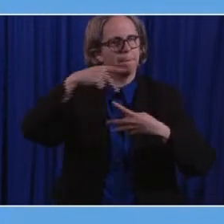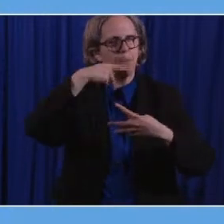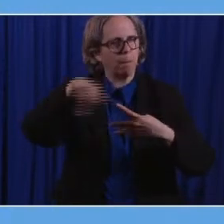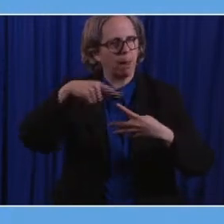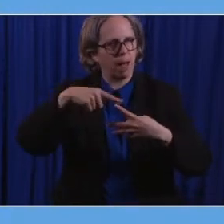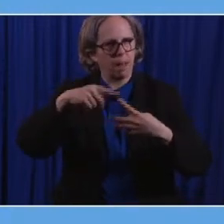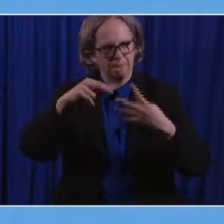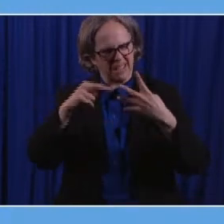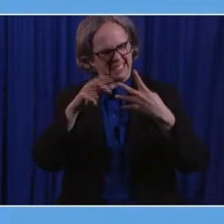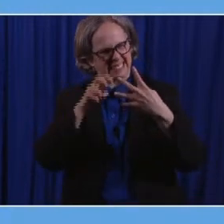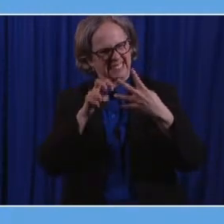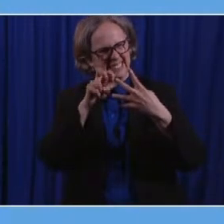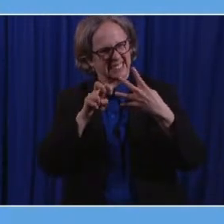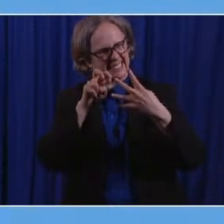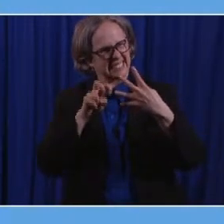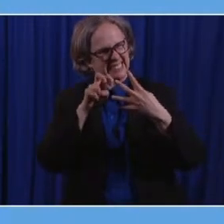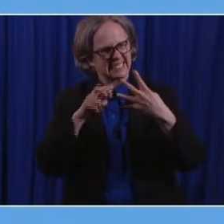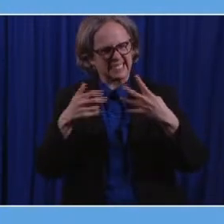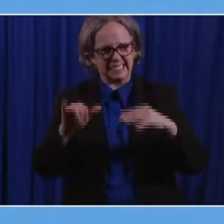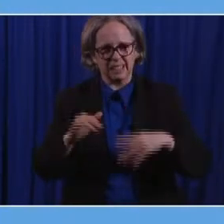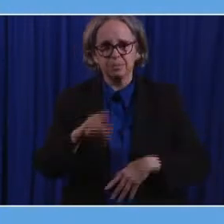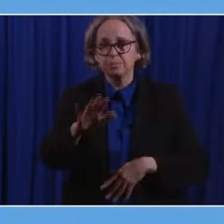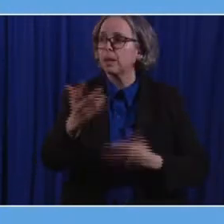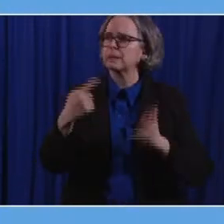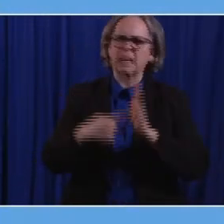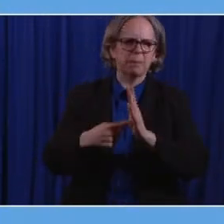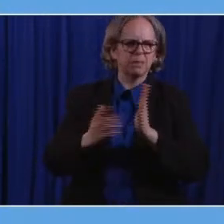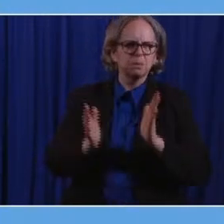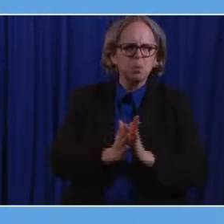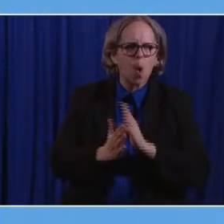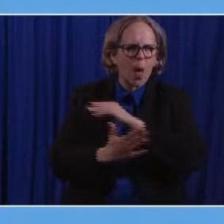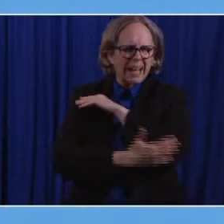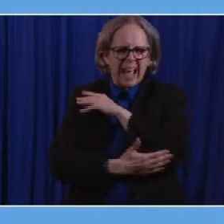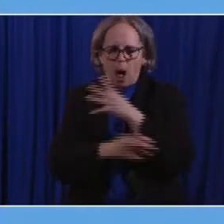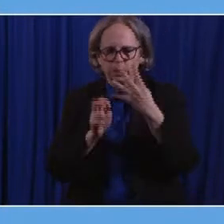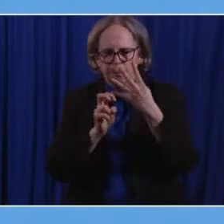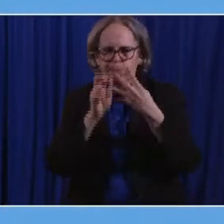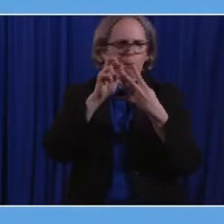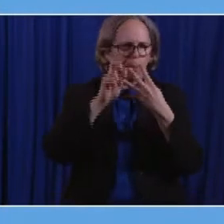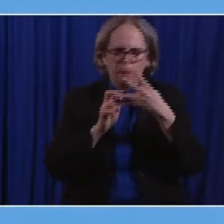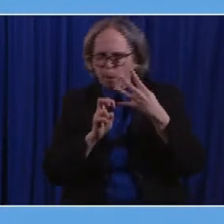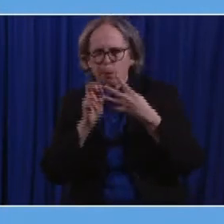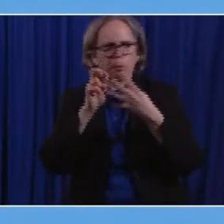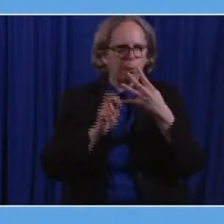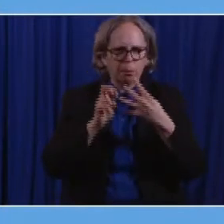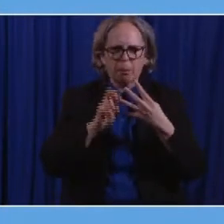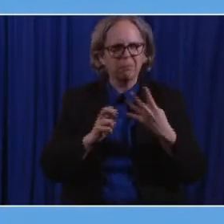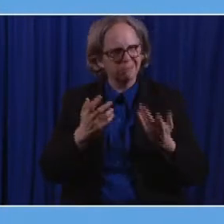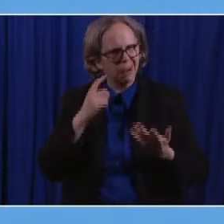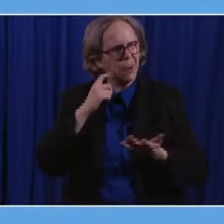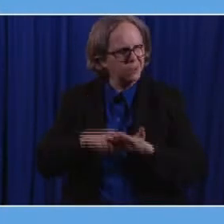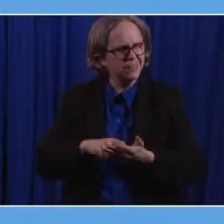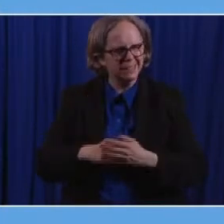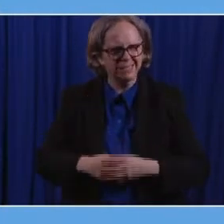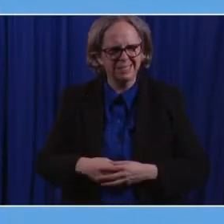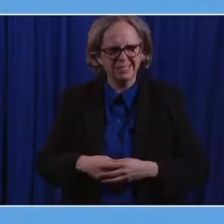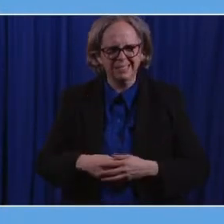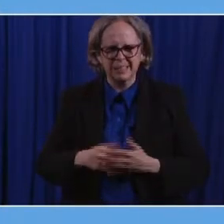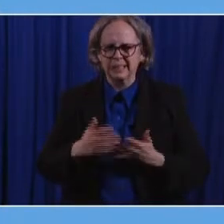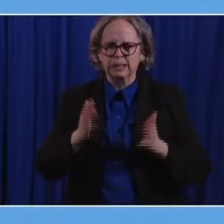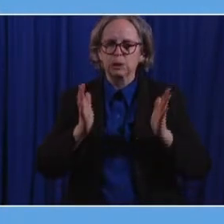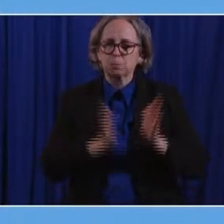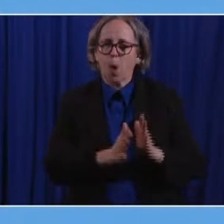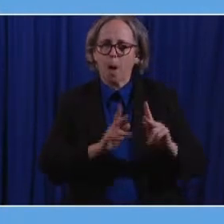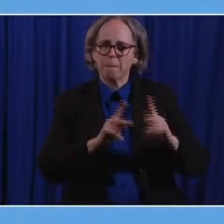some fluctuations in our smaller counties where even small increases in transmission can move that case per